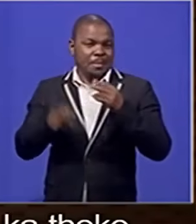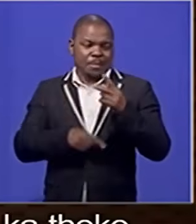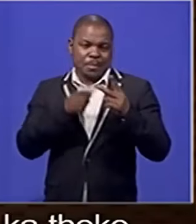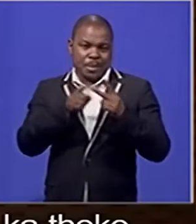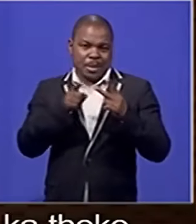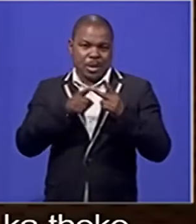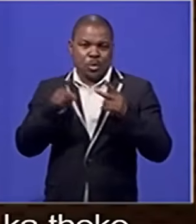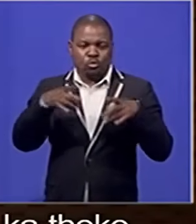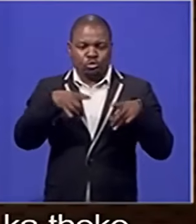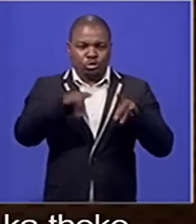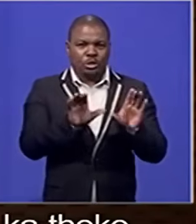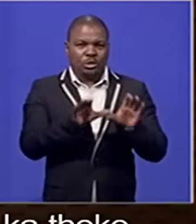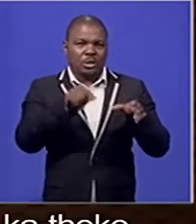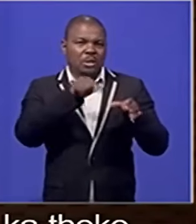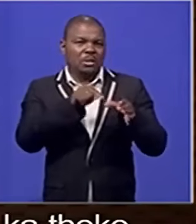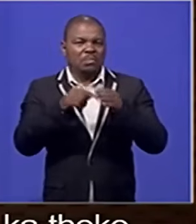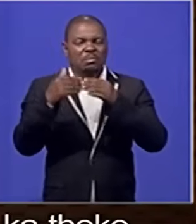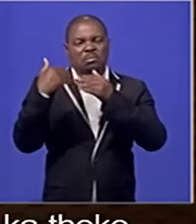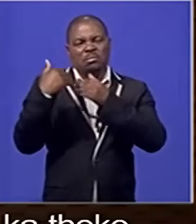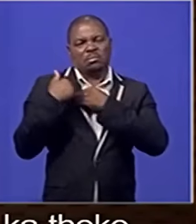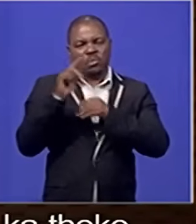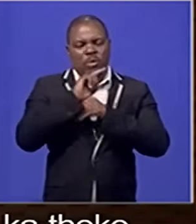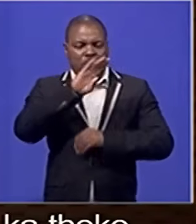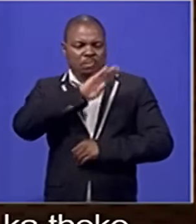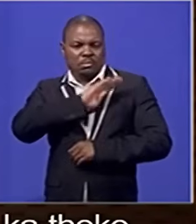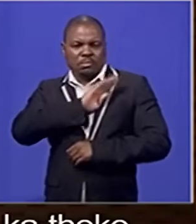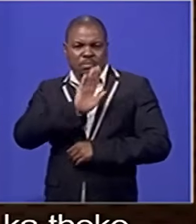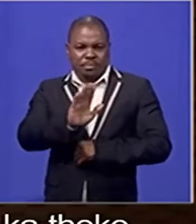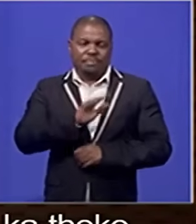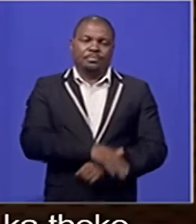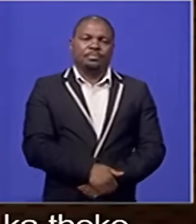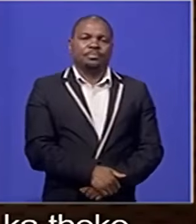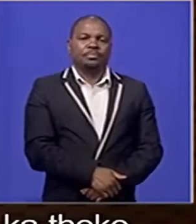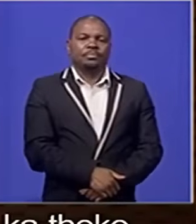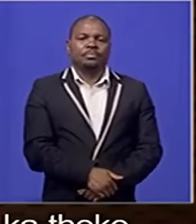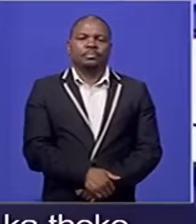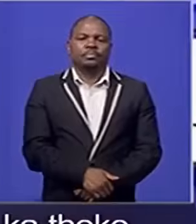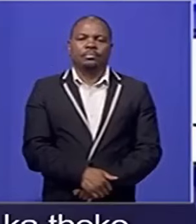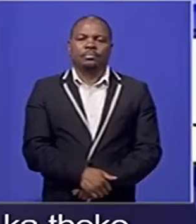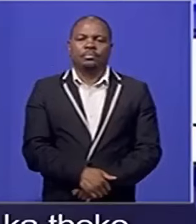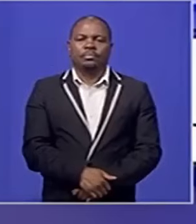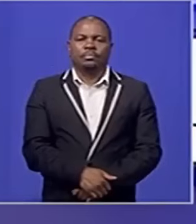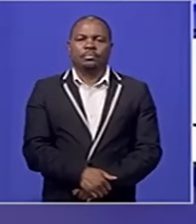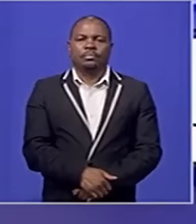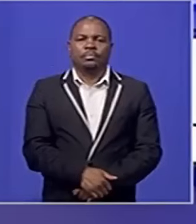ke modulasetulo wa komiti yeo e ikemego ya sešole.